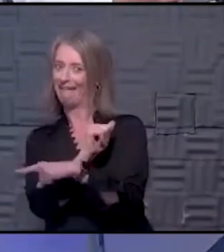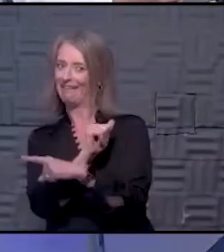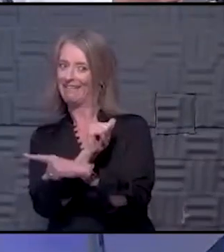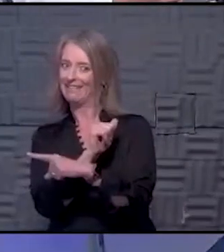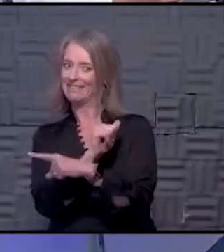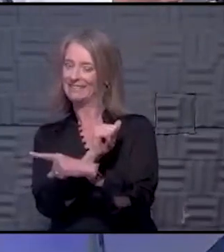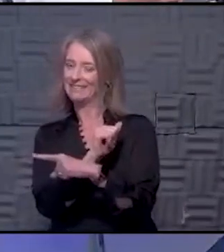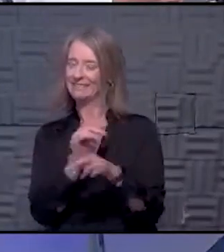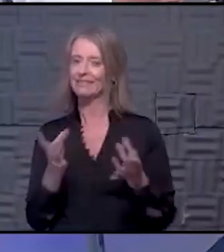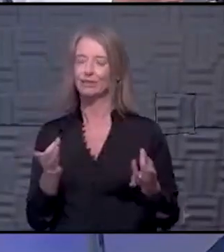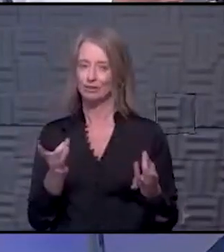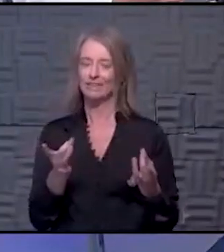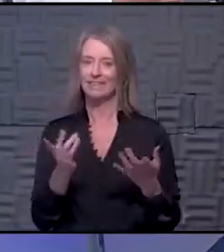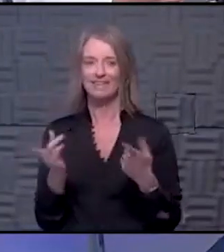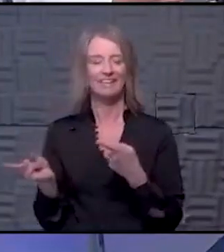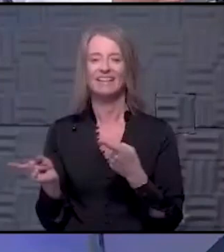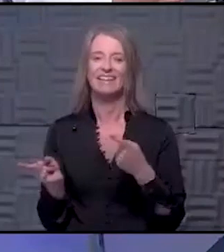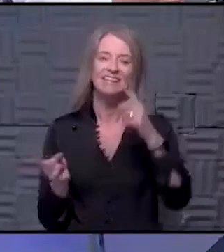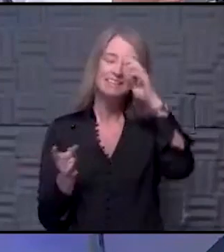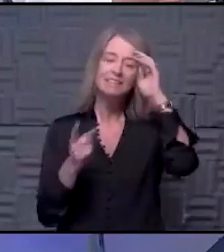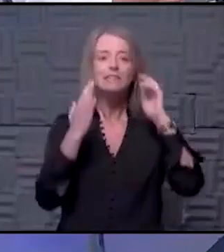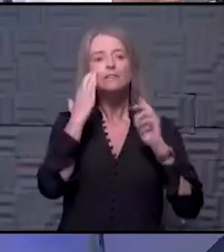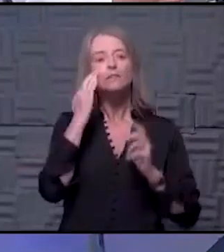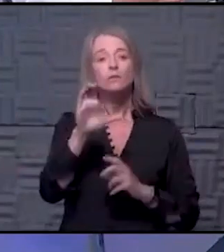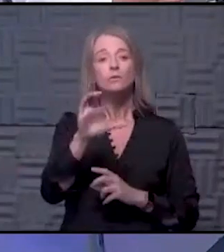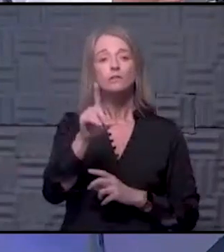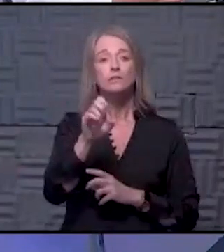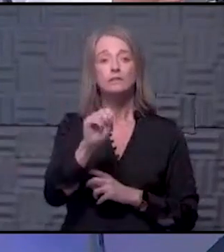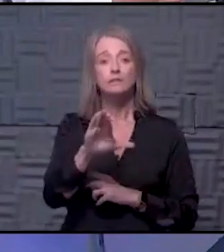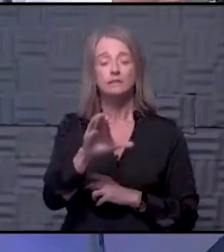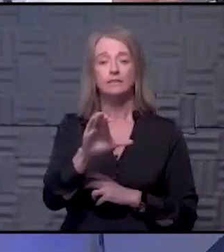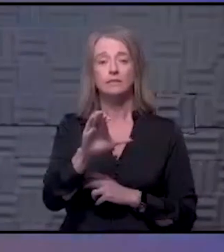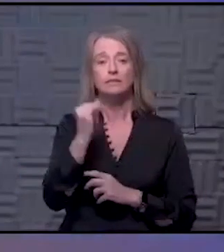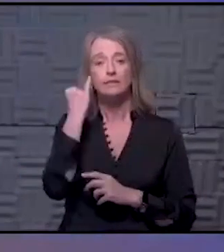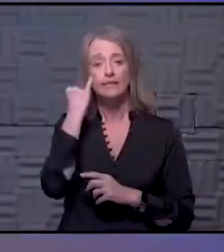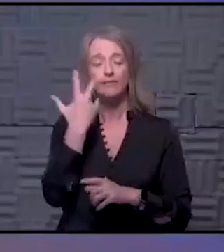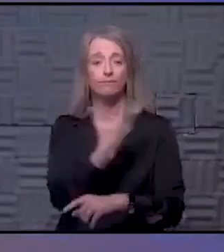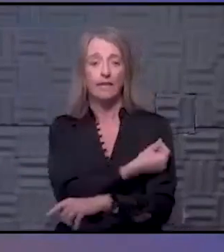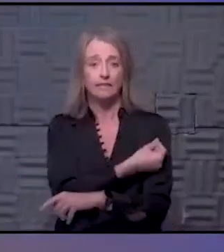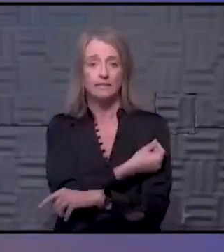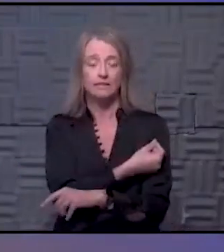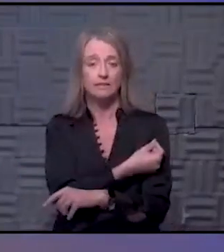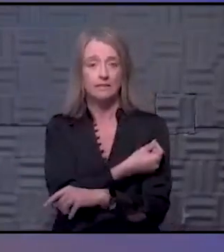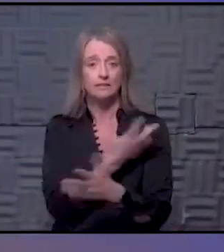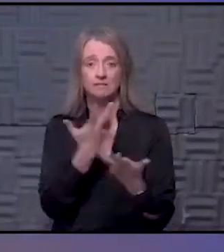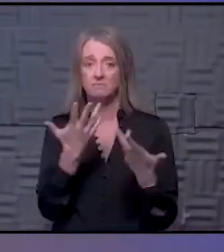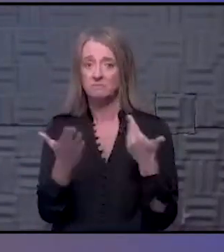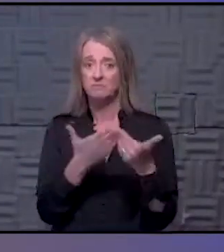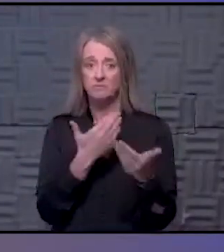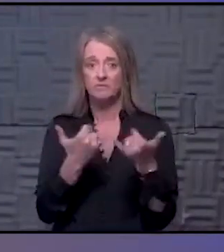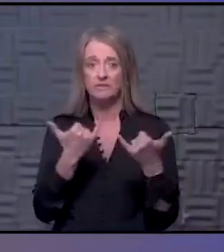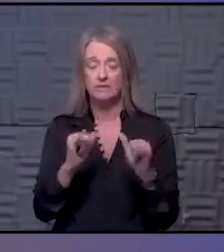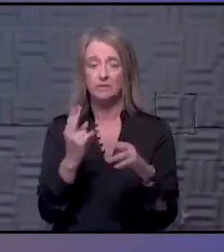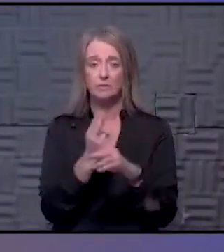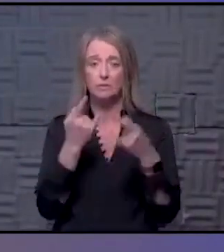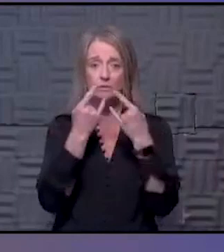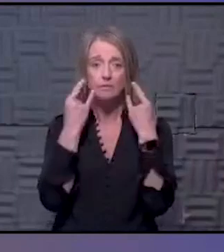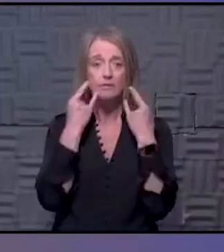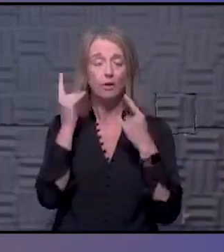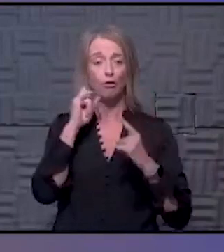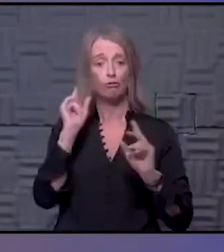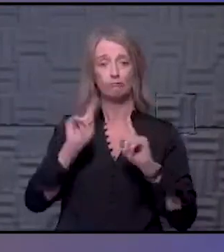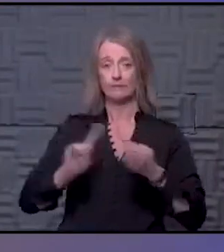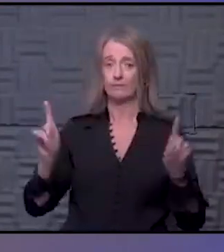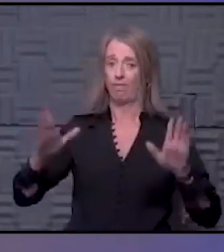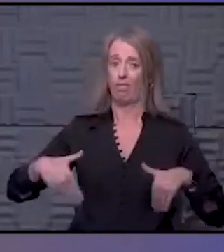genie. Well, I think it's important to keep in mind that the CDC still recommends that even if you're vaccinated, Yeah. that you still need to be wearing a mask at this time. So until we hear differently,